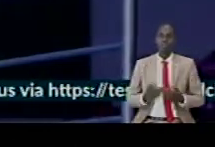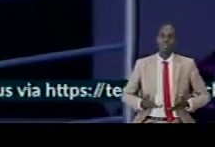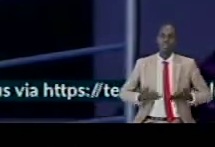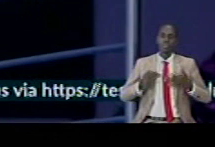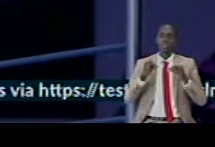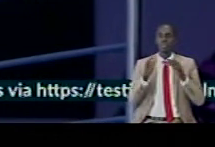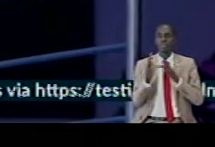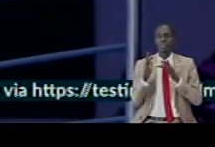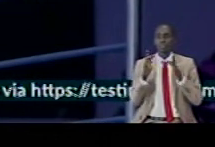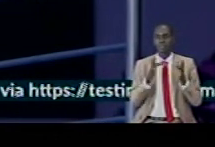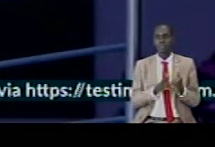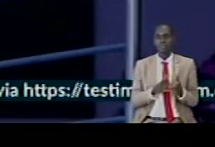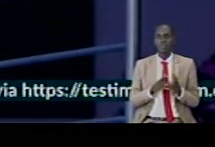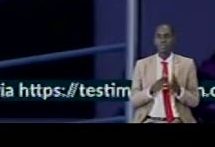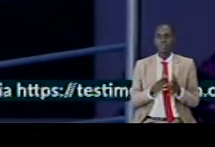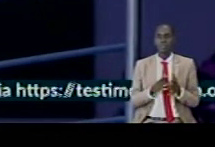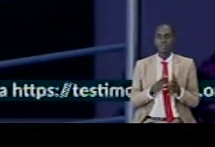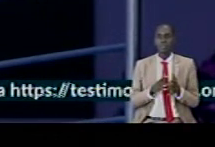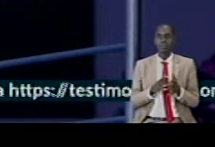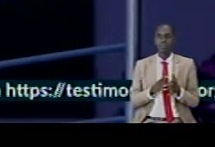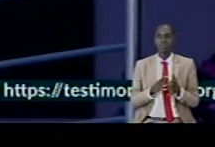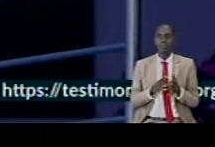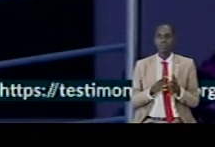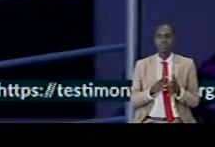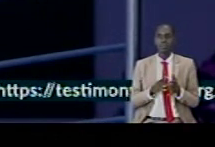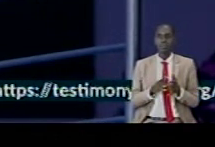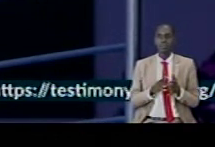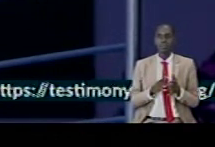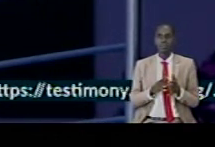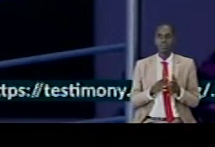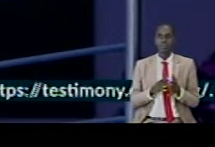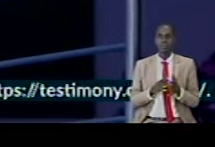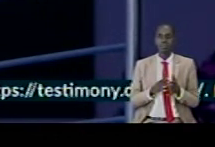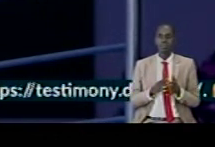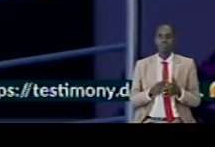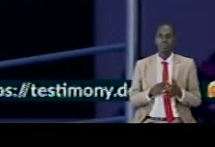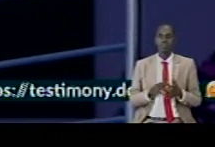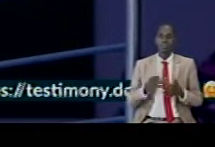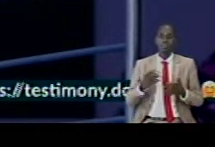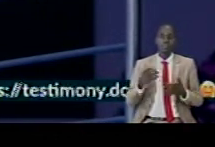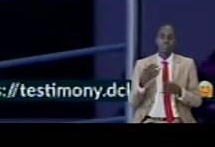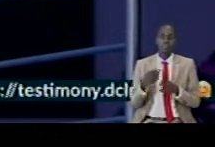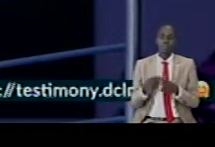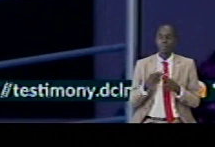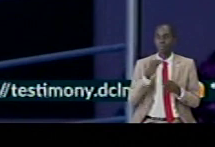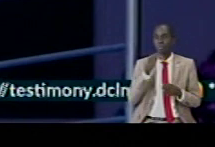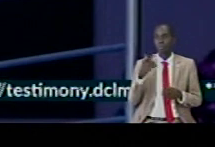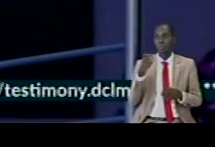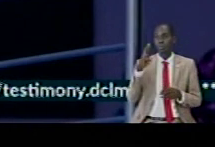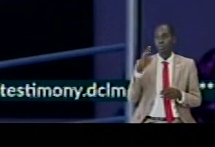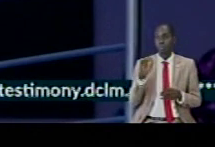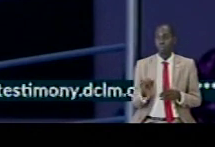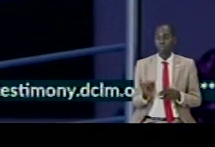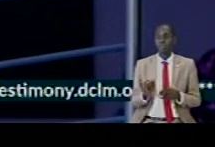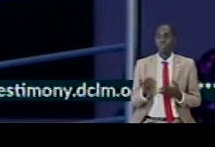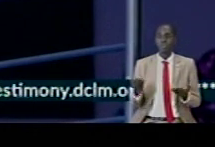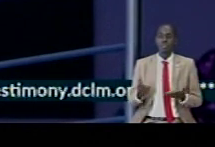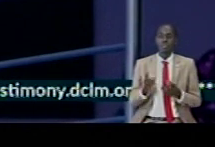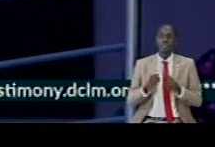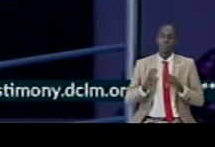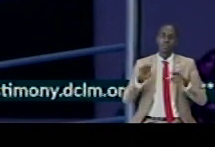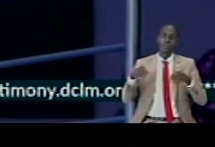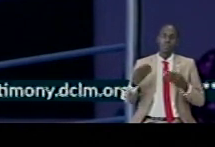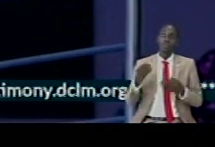Jesus. Once again, my name is Matthias Glory. I'm here to testify the fulfillment of God's promise and